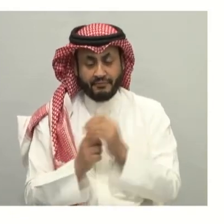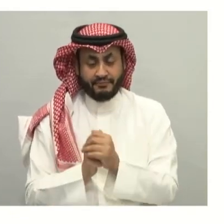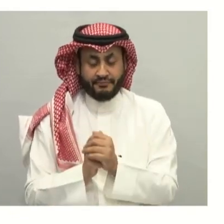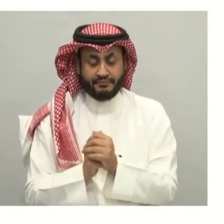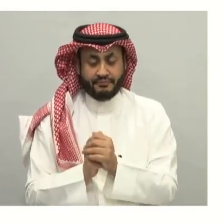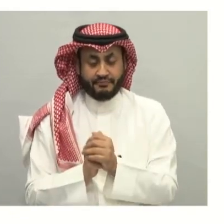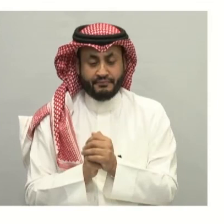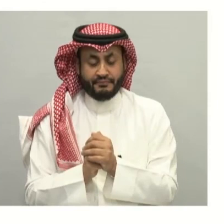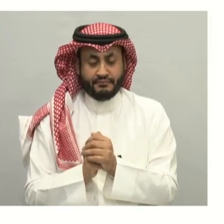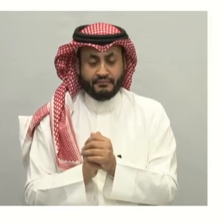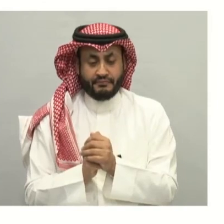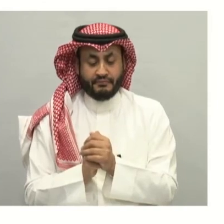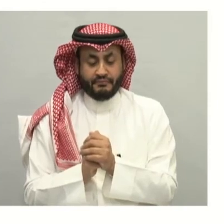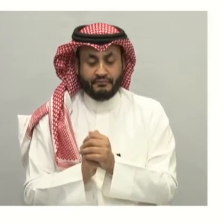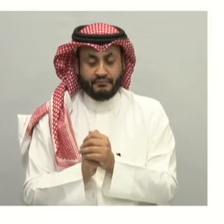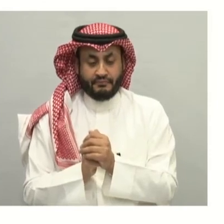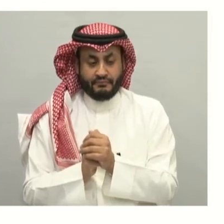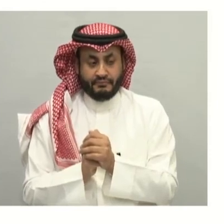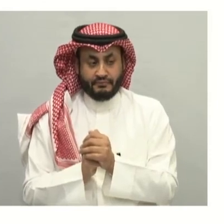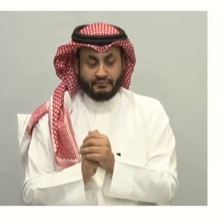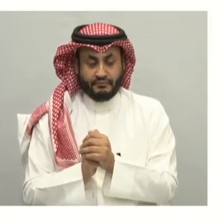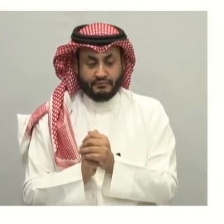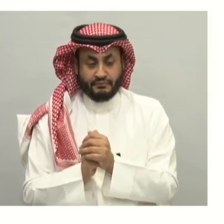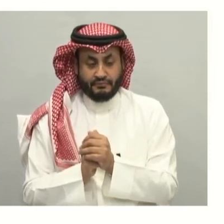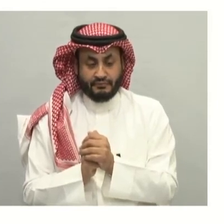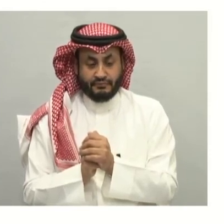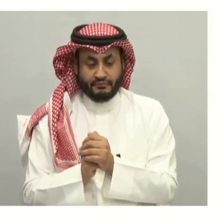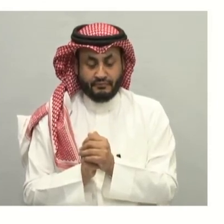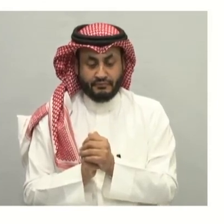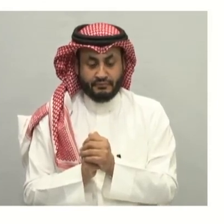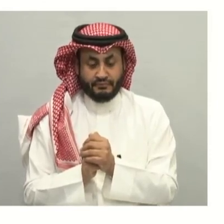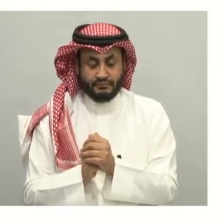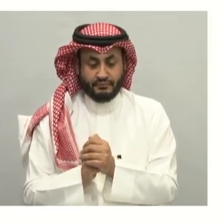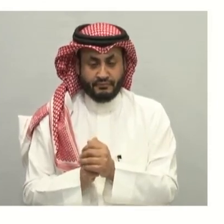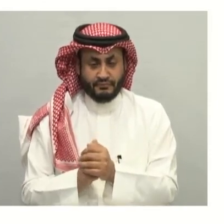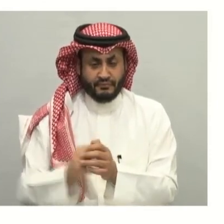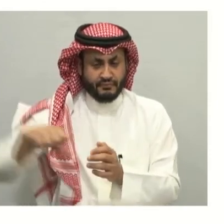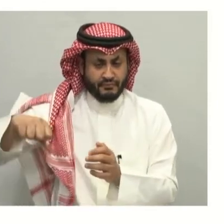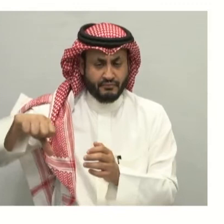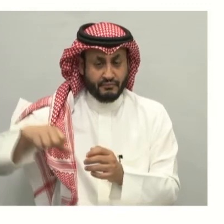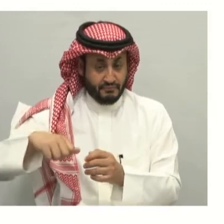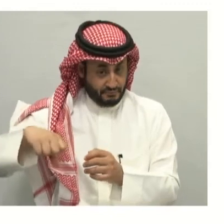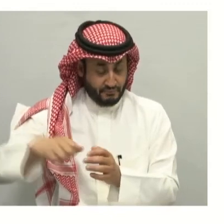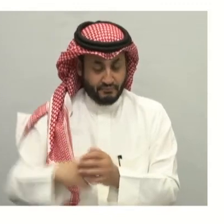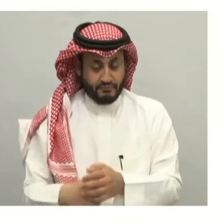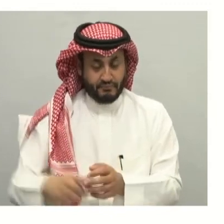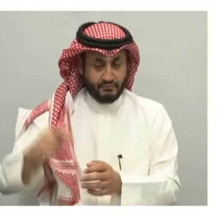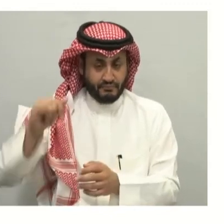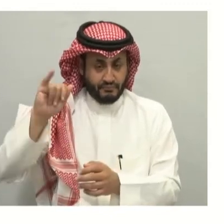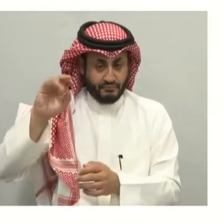let's make all the sounds and say the words. I, I, pin.